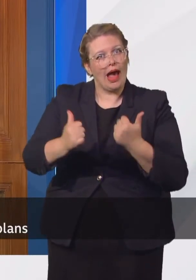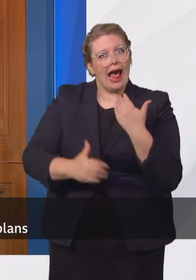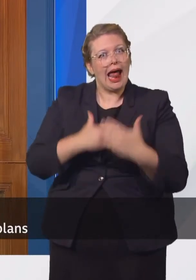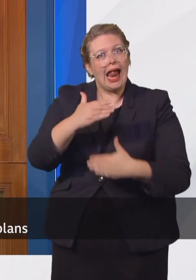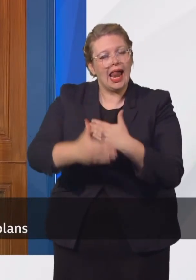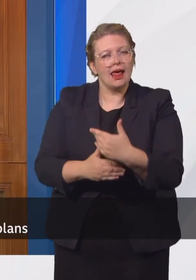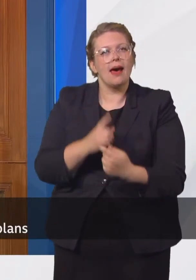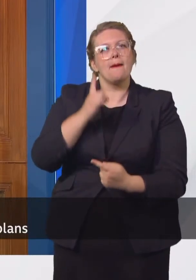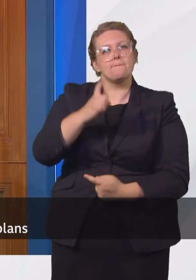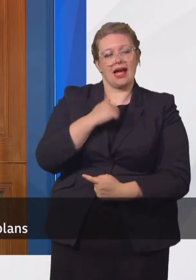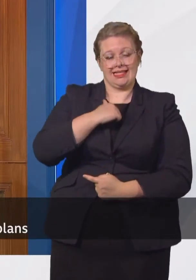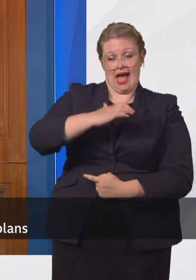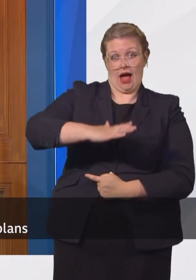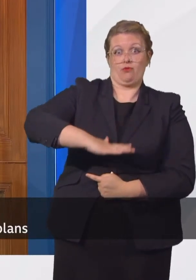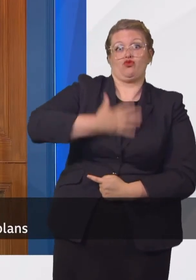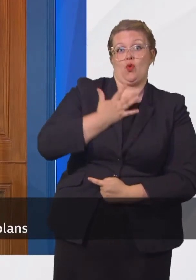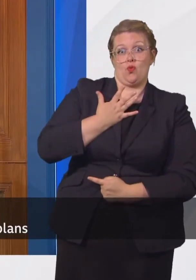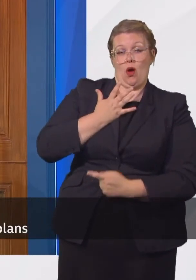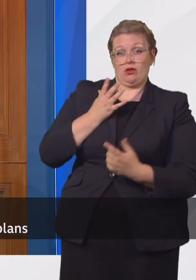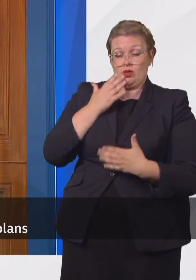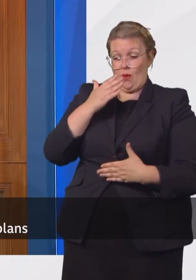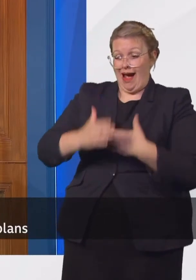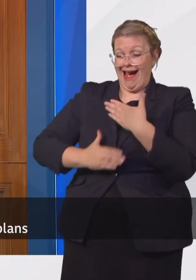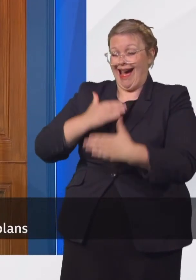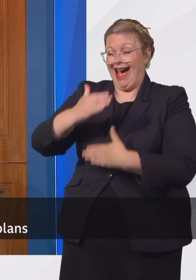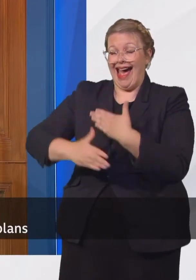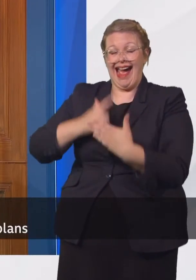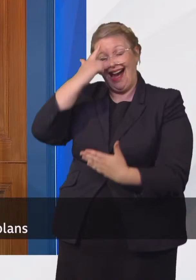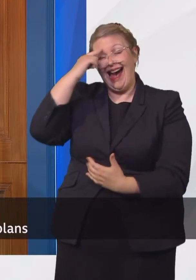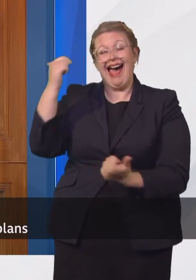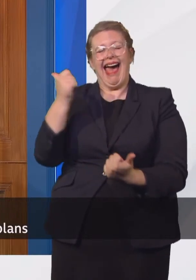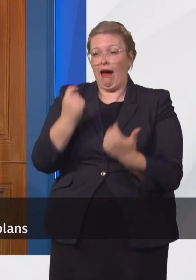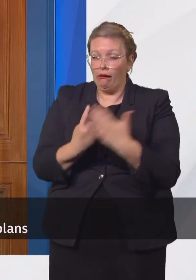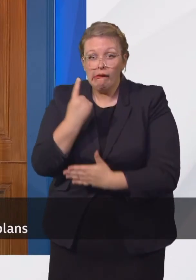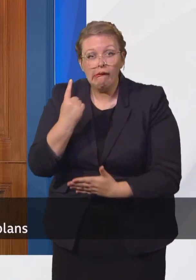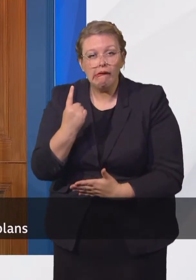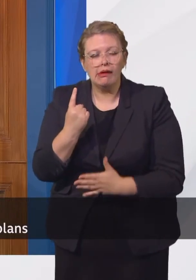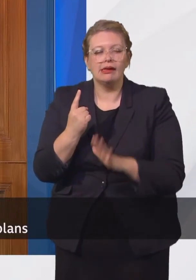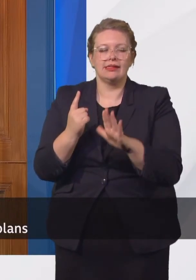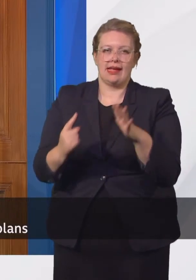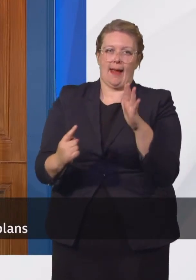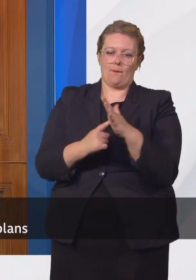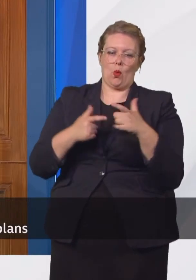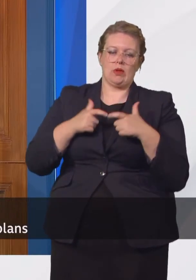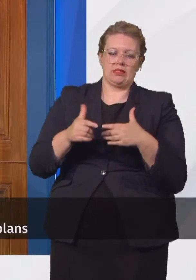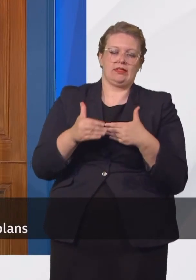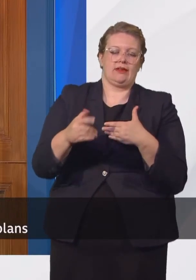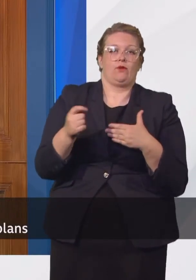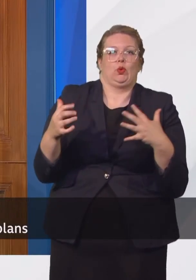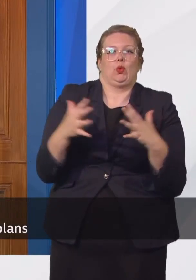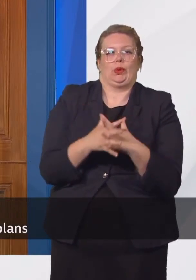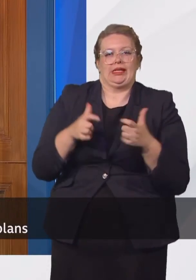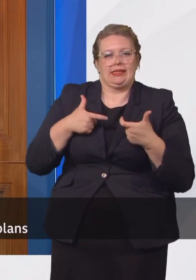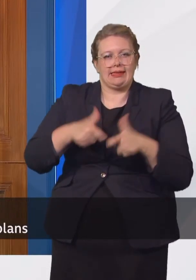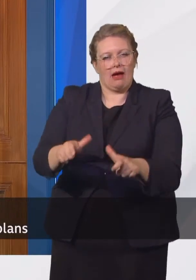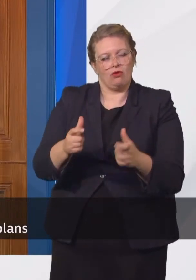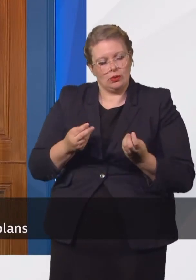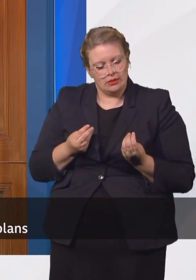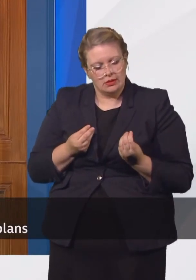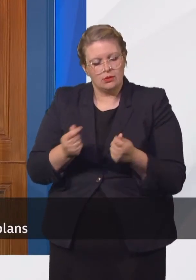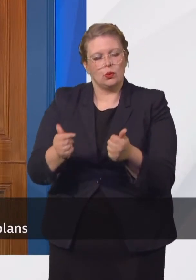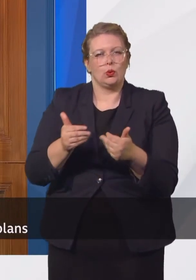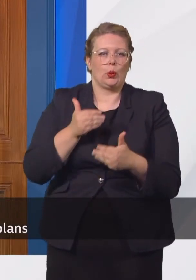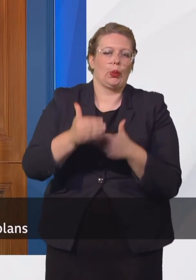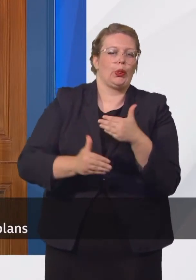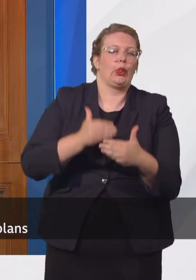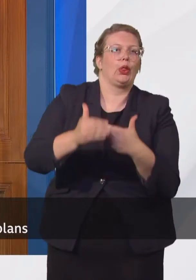us to run into any wet patches. That is going to be really critical in the next few weeks. There are going to be